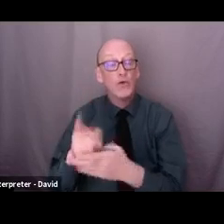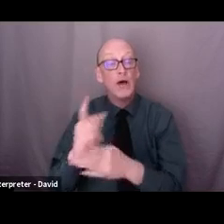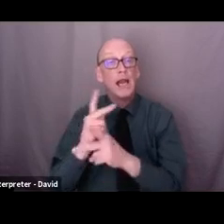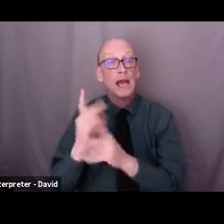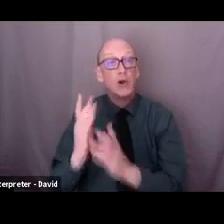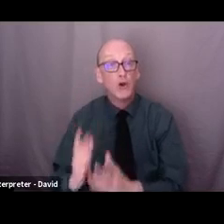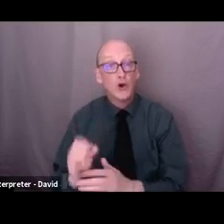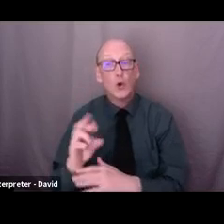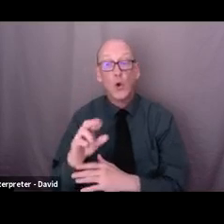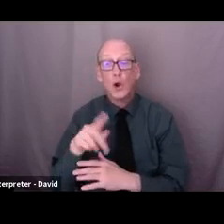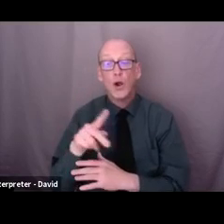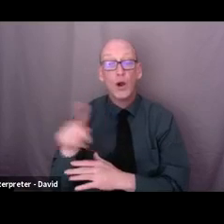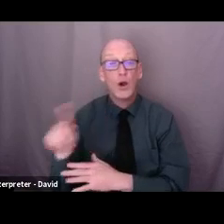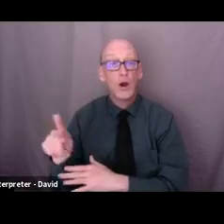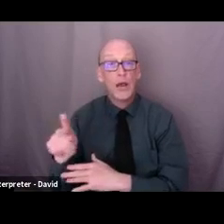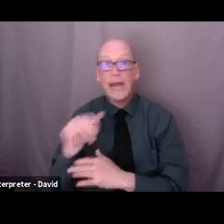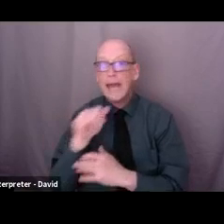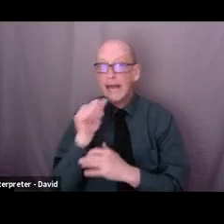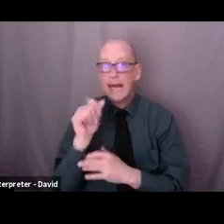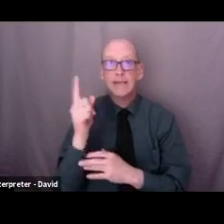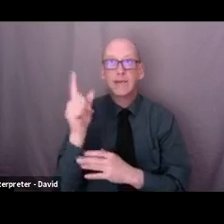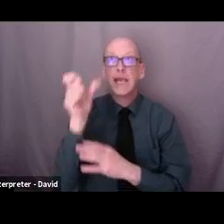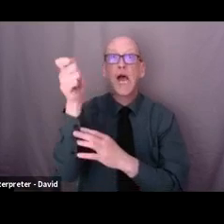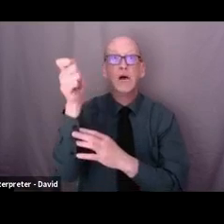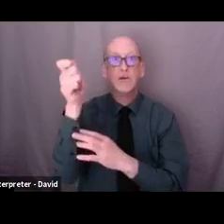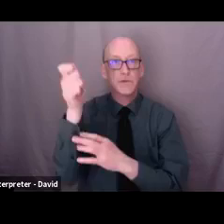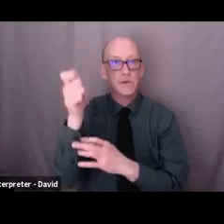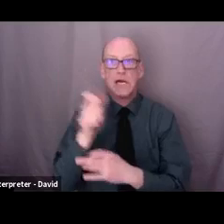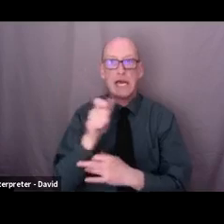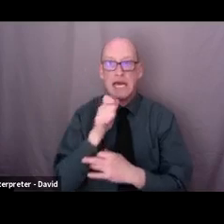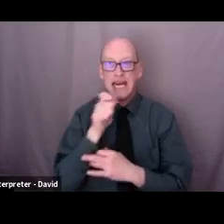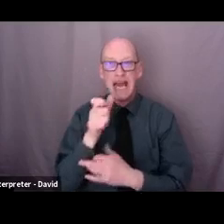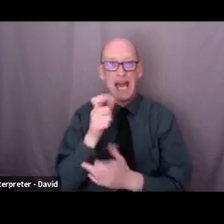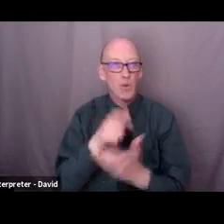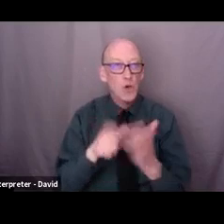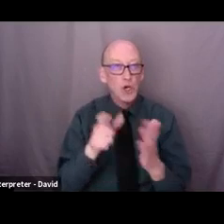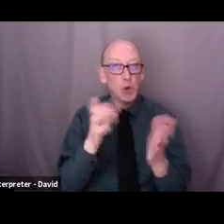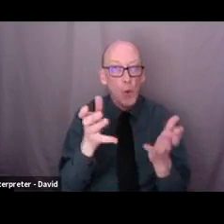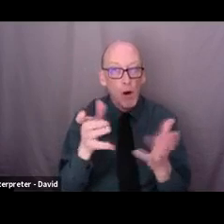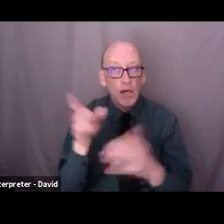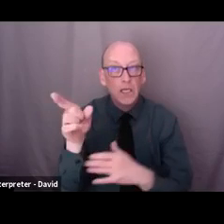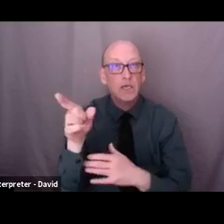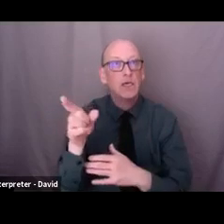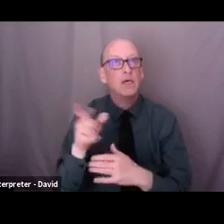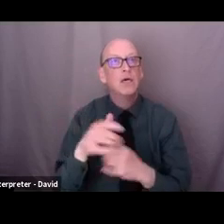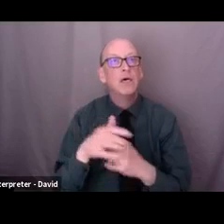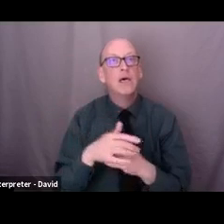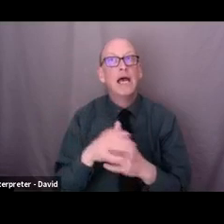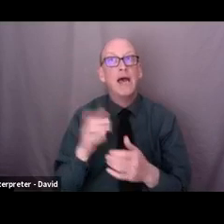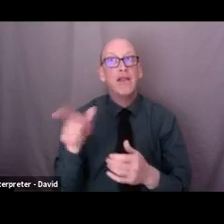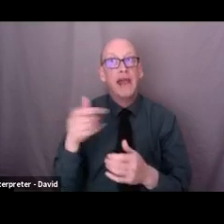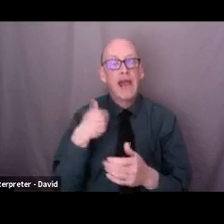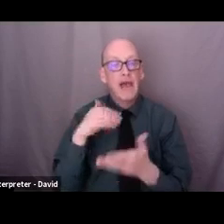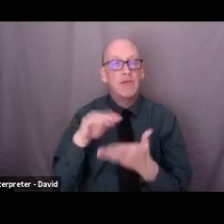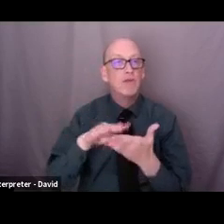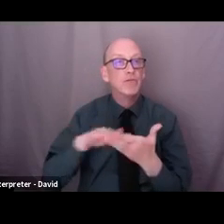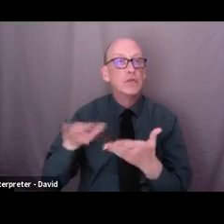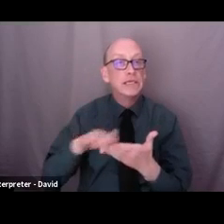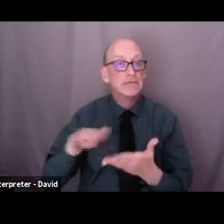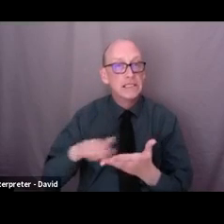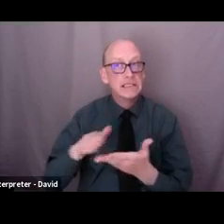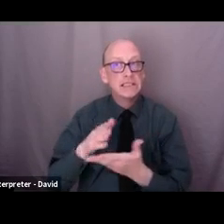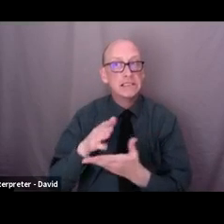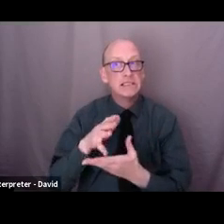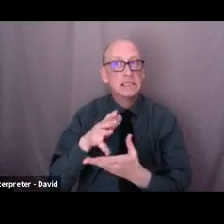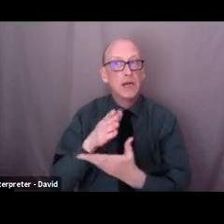Protection Program and not something else that isn't what you're really seeking, that has that forgiveness aspect to